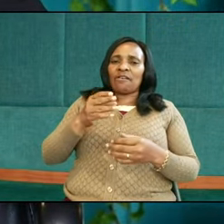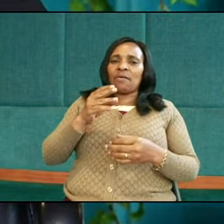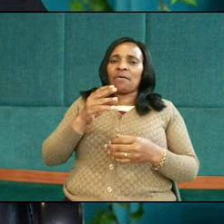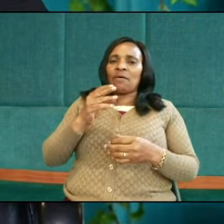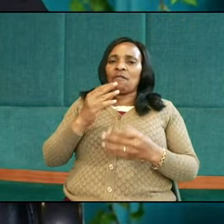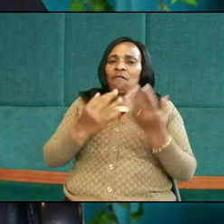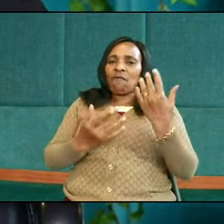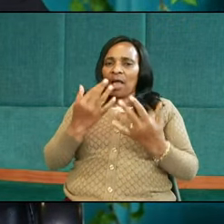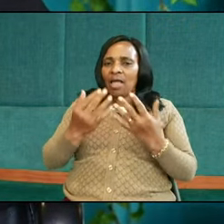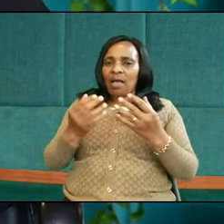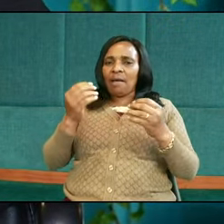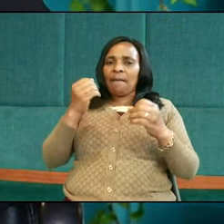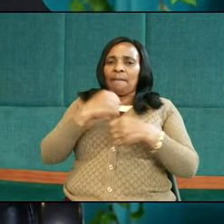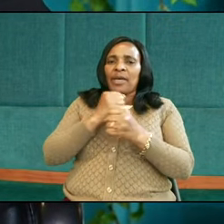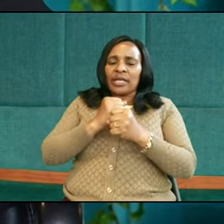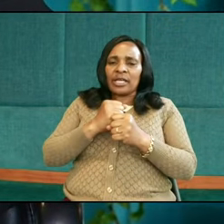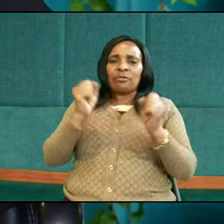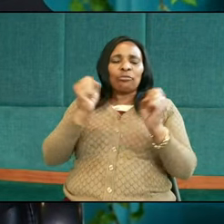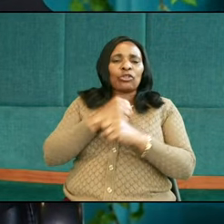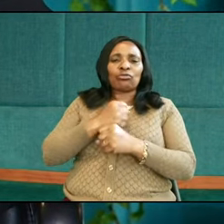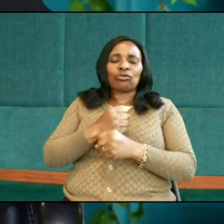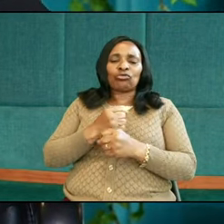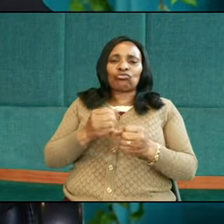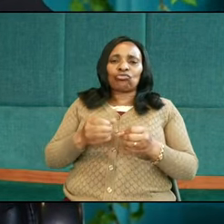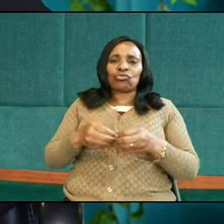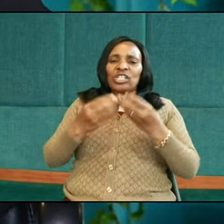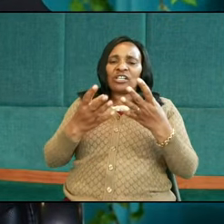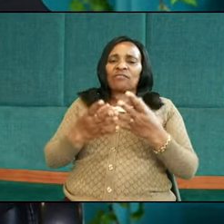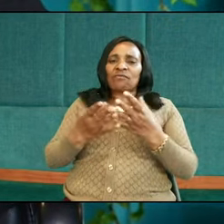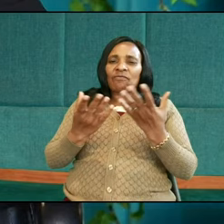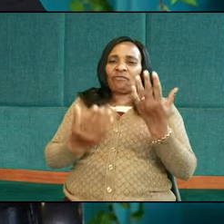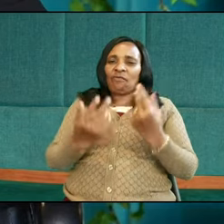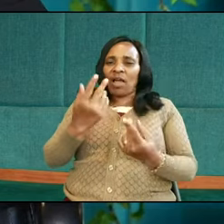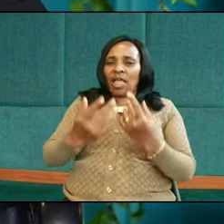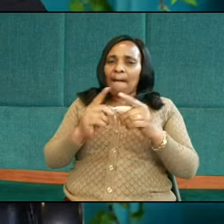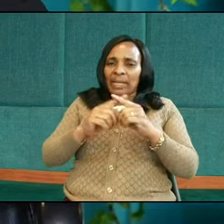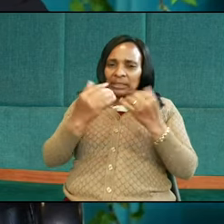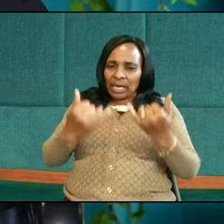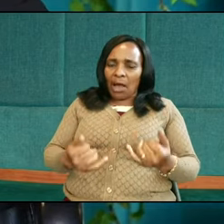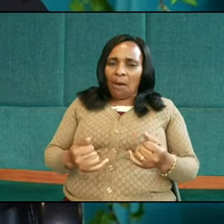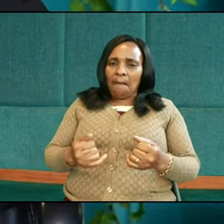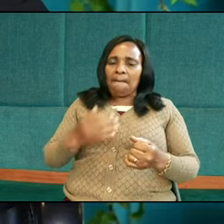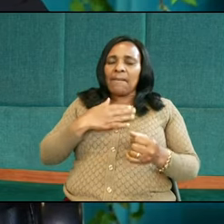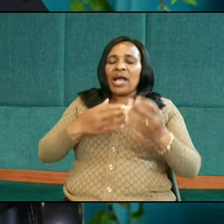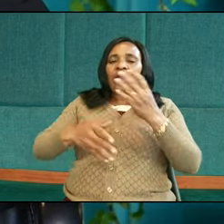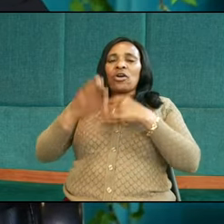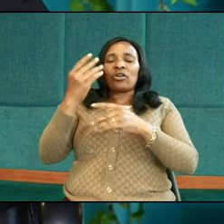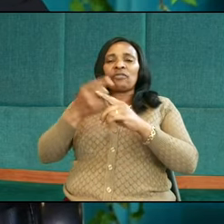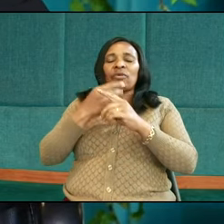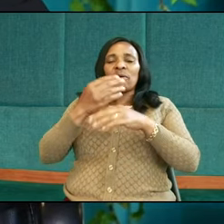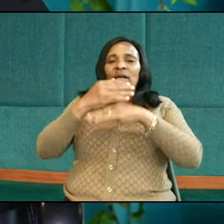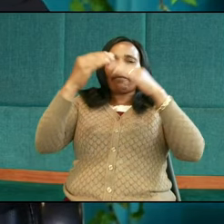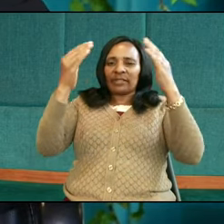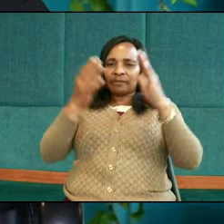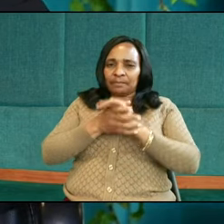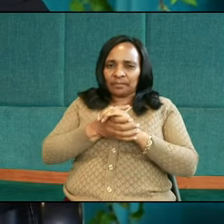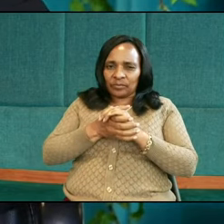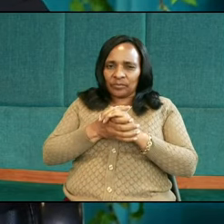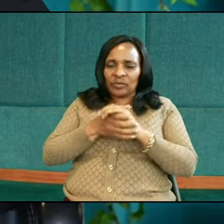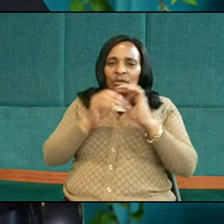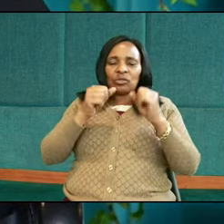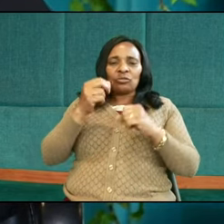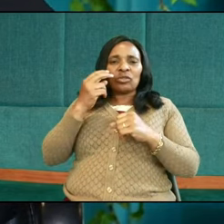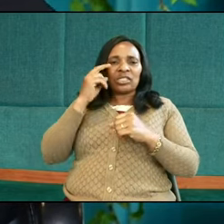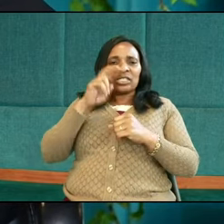make it almost impossible to set a fire on this thing. But then my God will bring fire from heaven, because